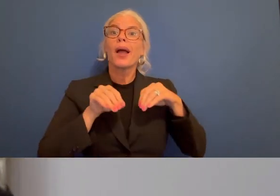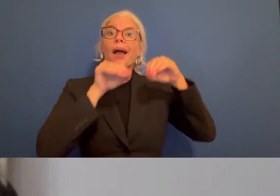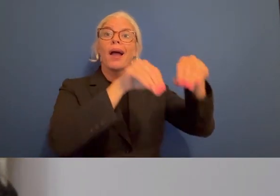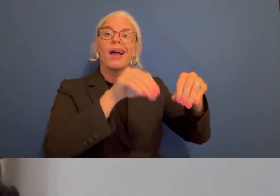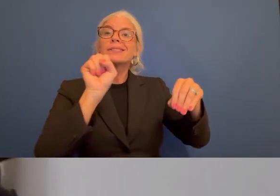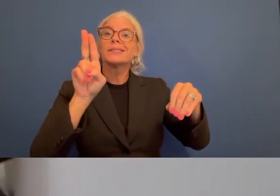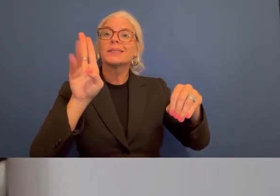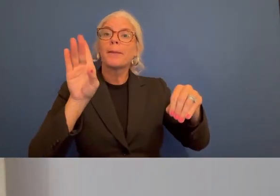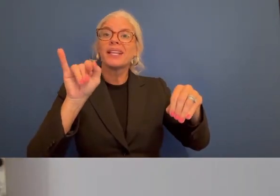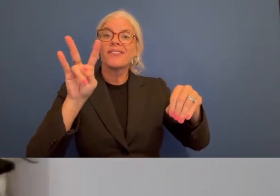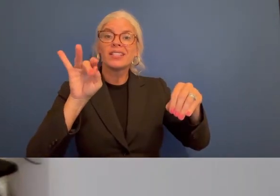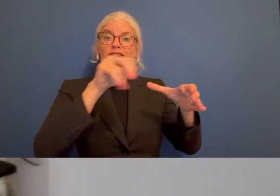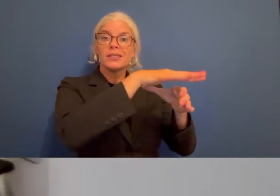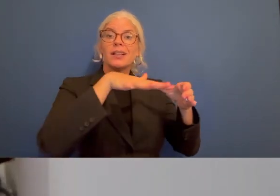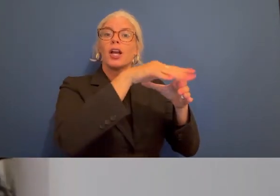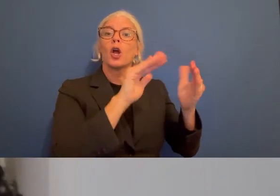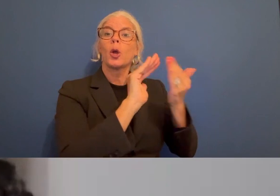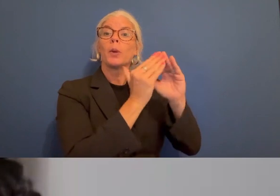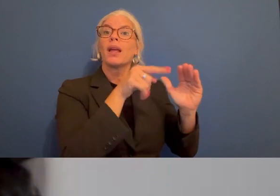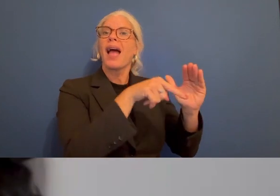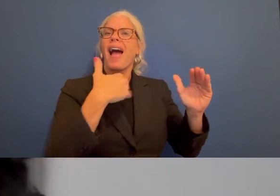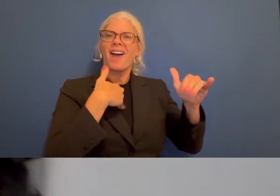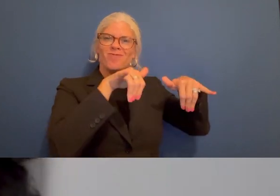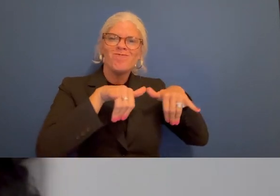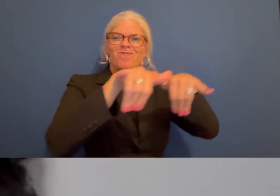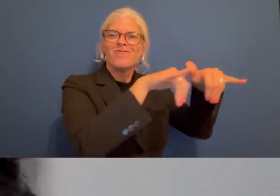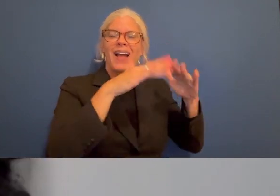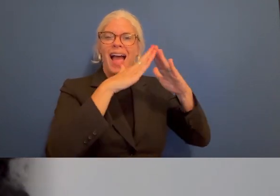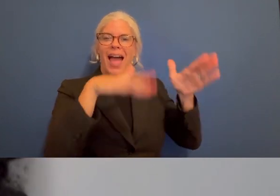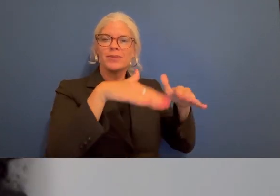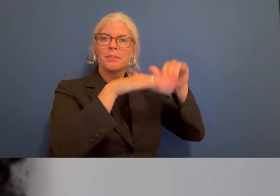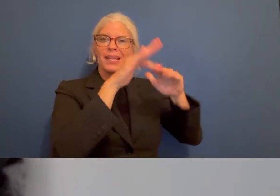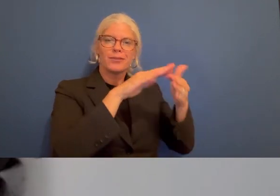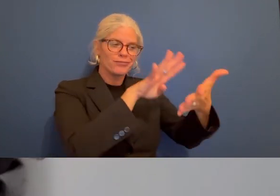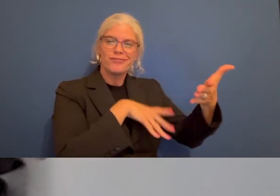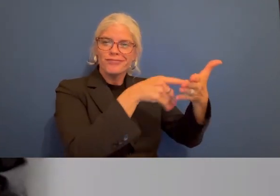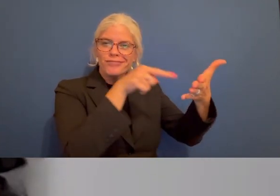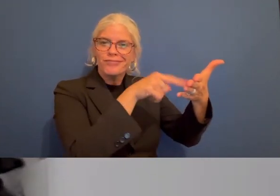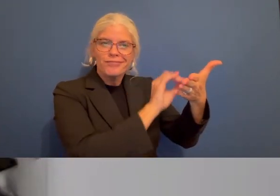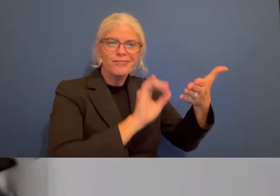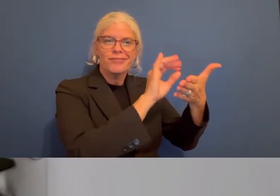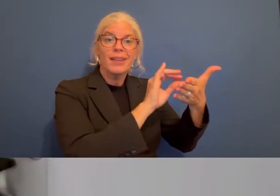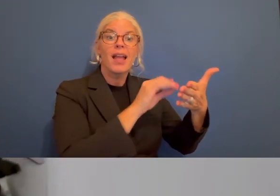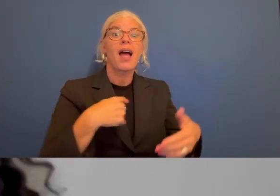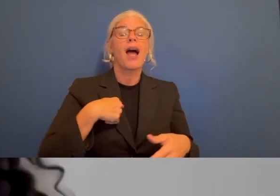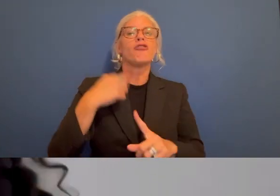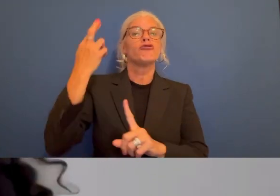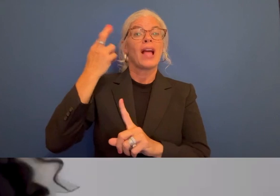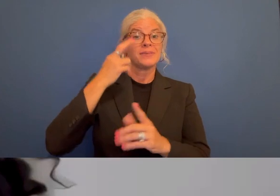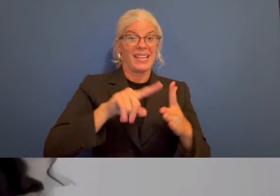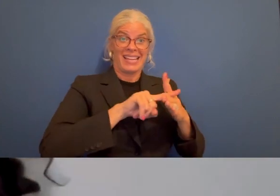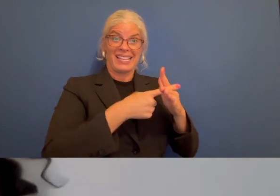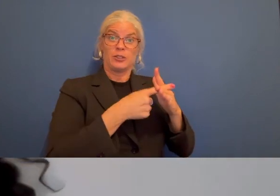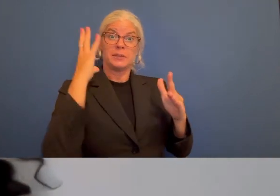subdivision community where they have those built, pre-built plans, I found